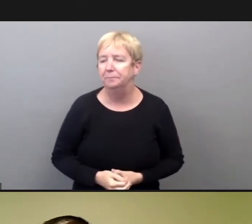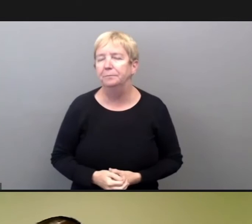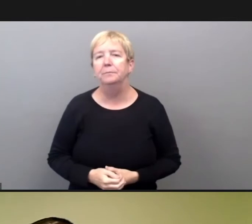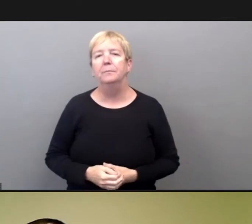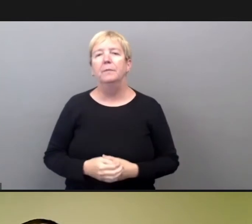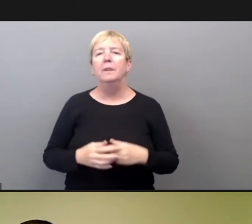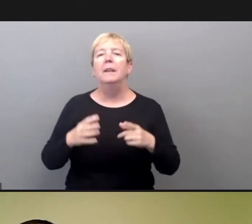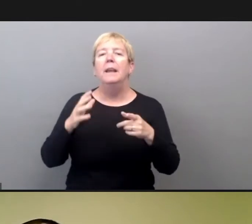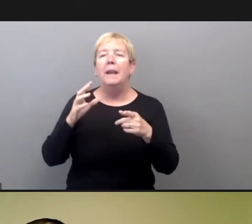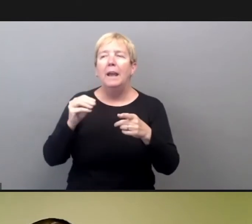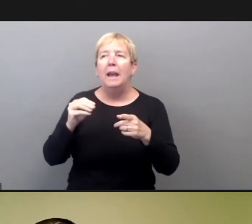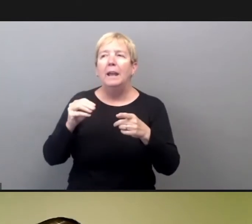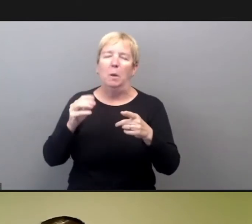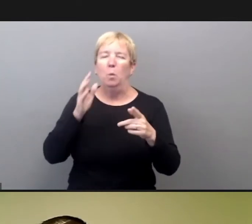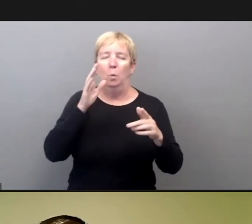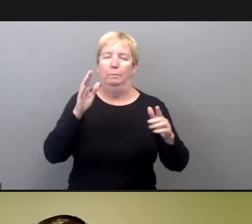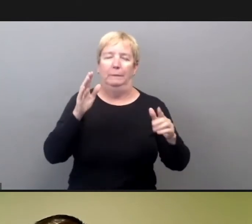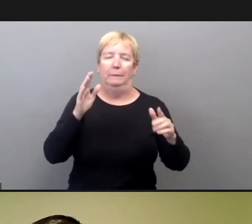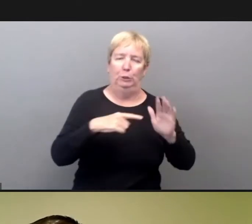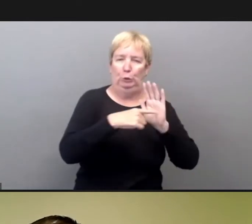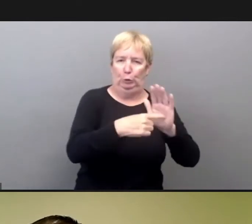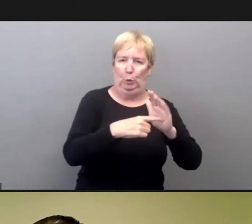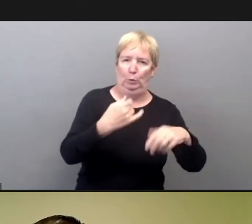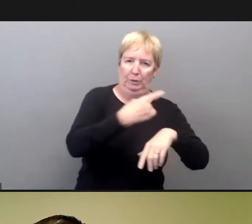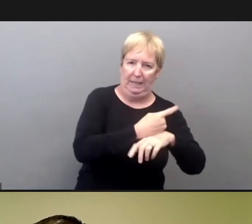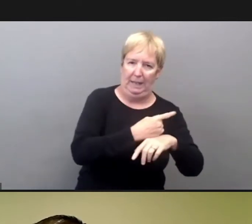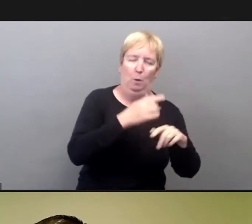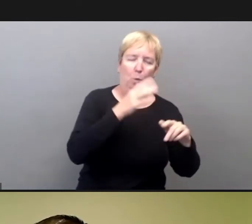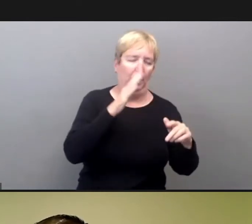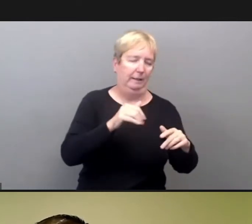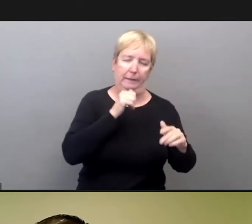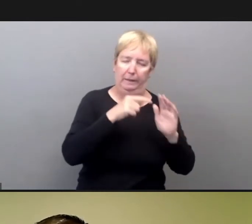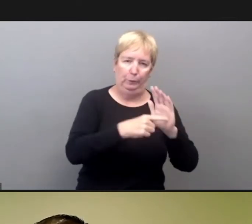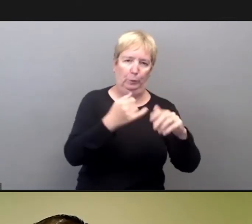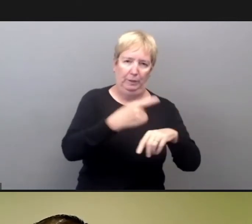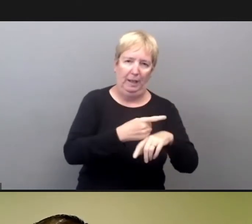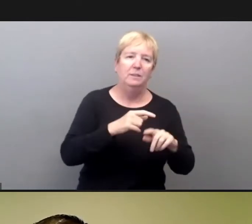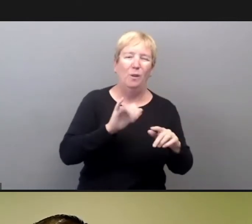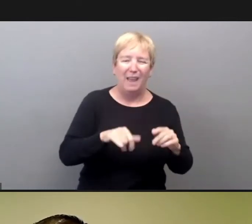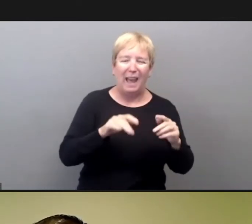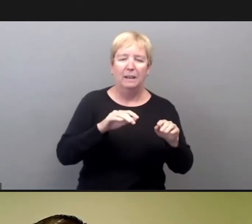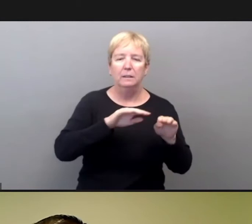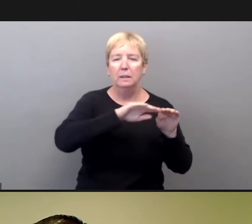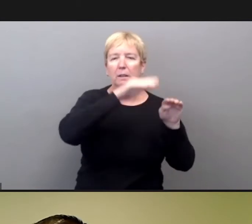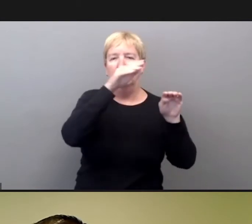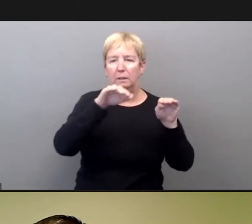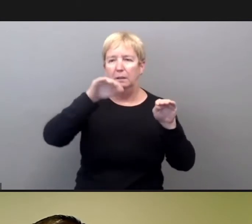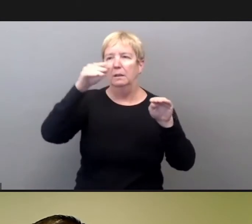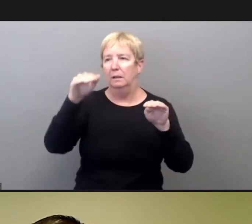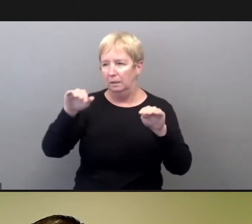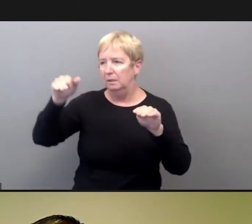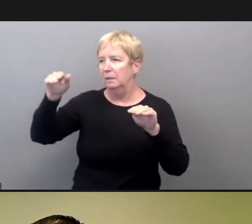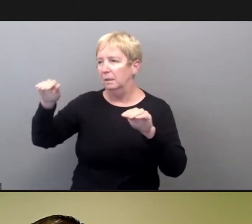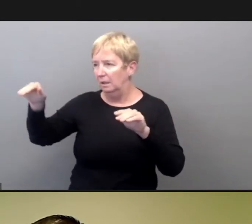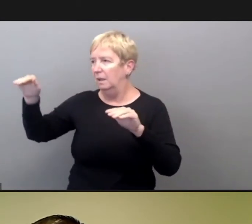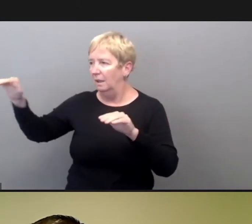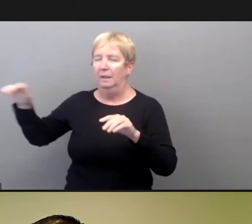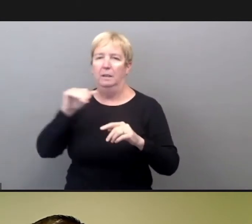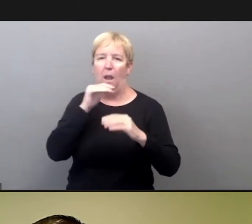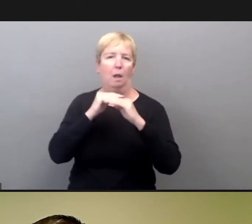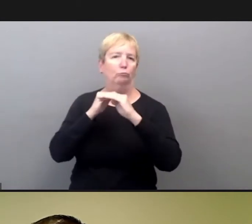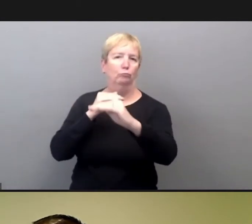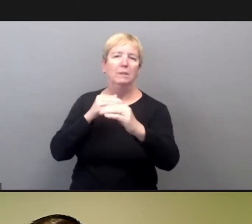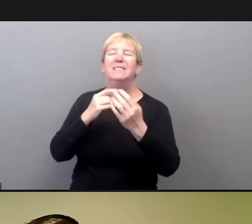curve is choppy. It is not settled down the way we'd like to see it. So we see these 14% and